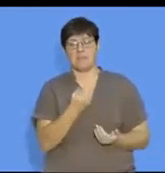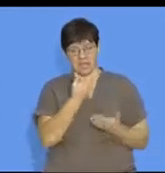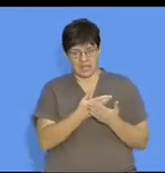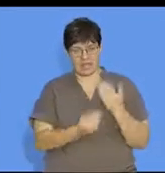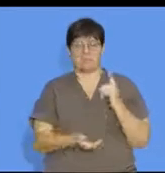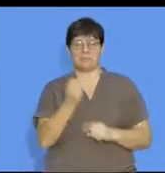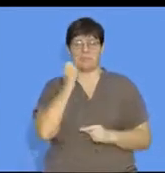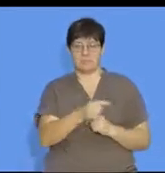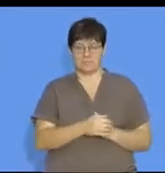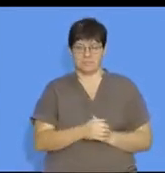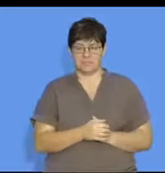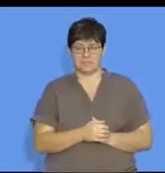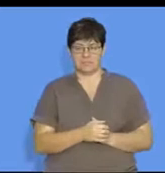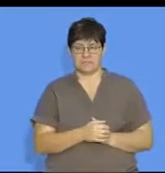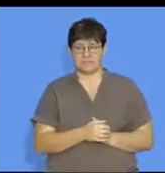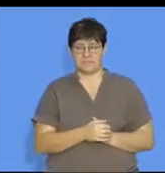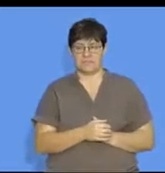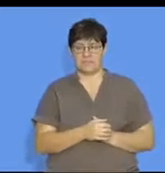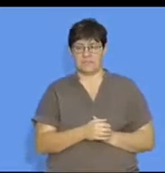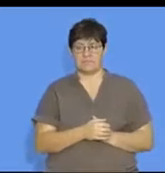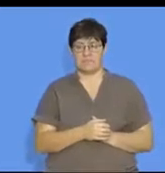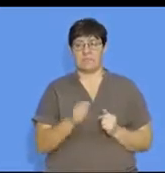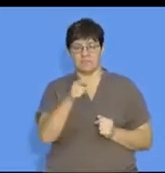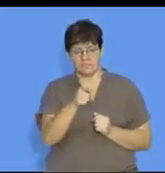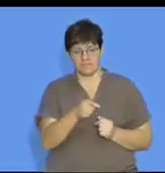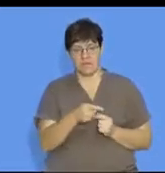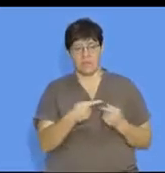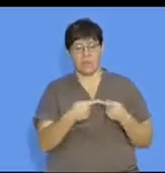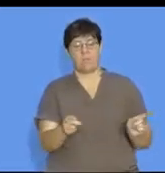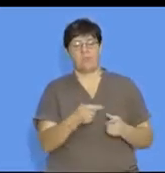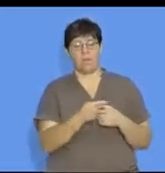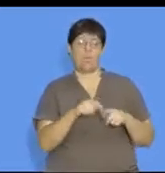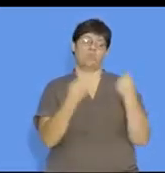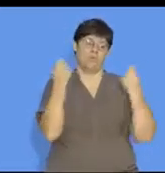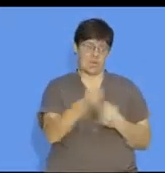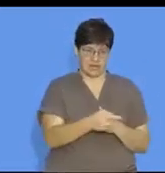to actually do that. So in this case, the switch is open or the